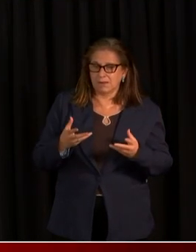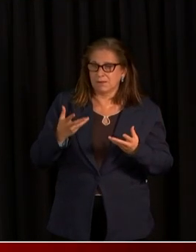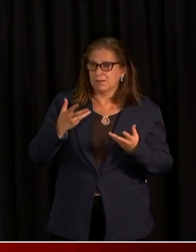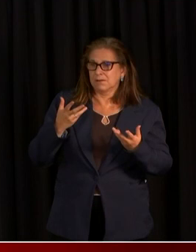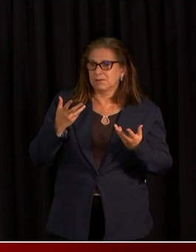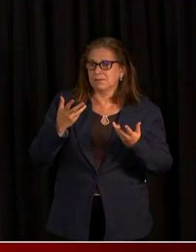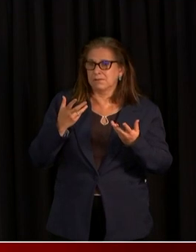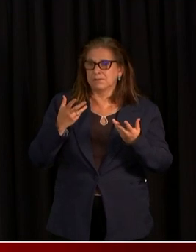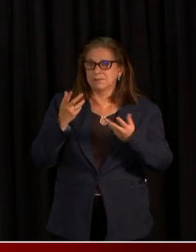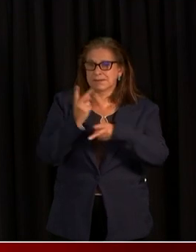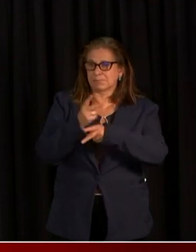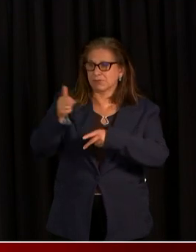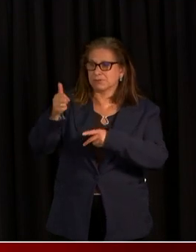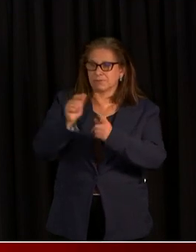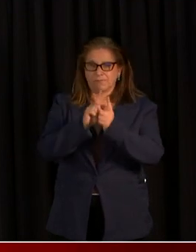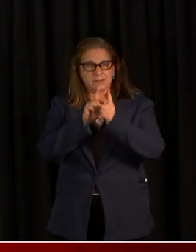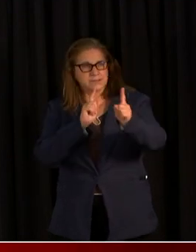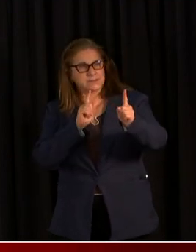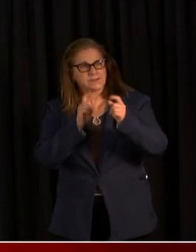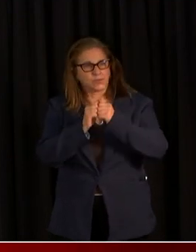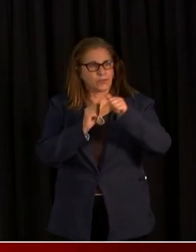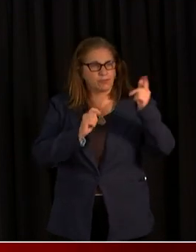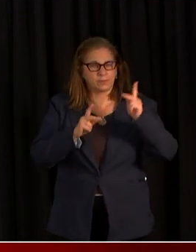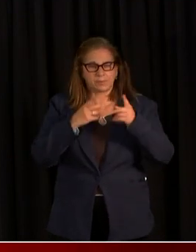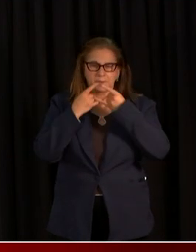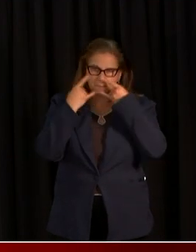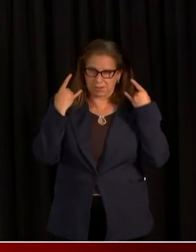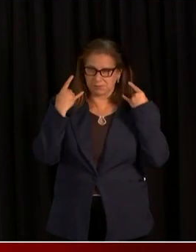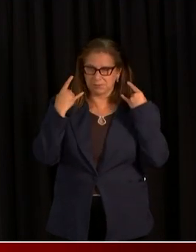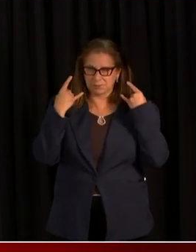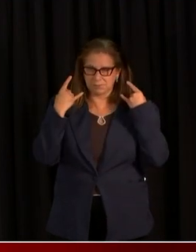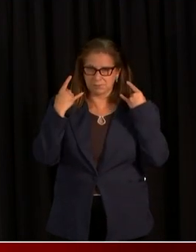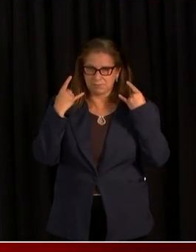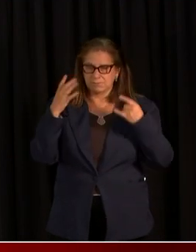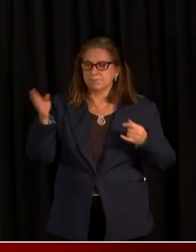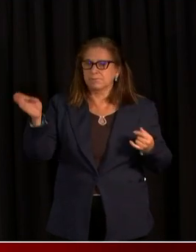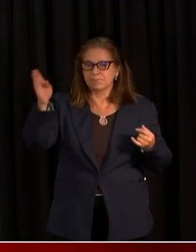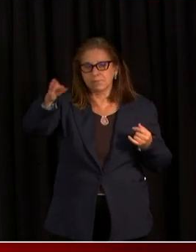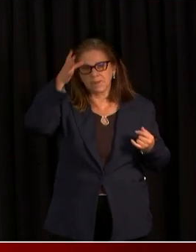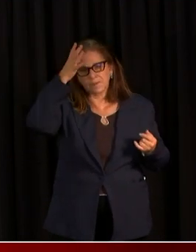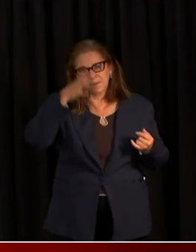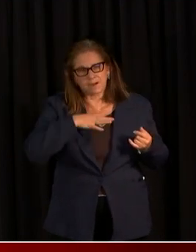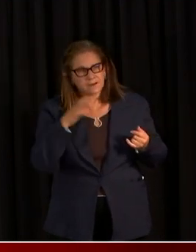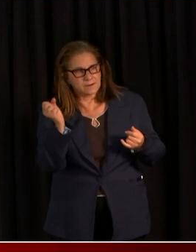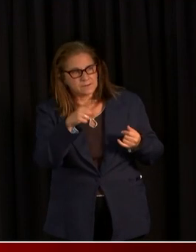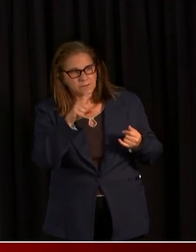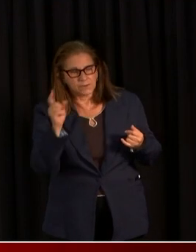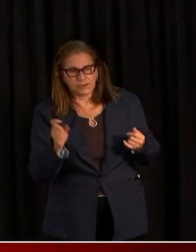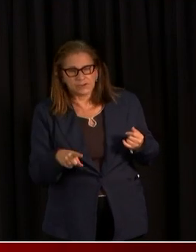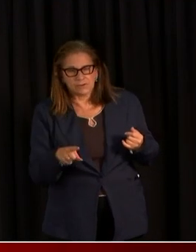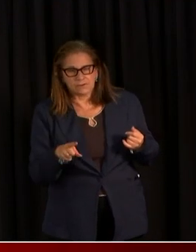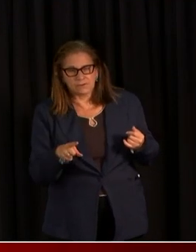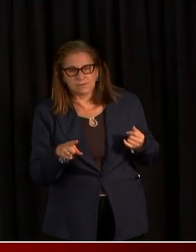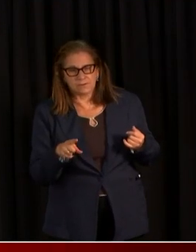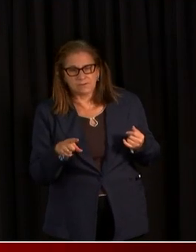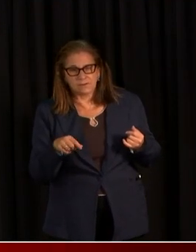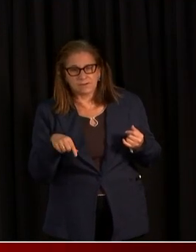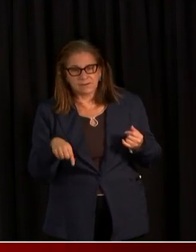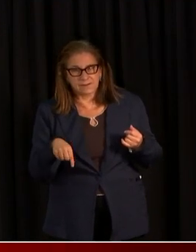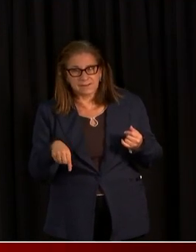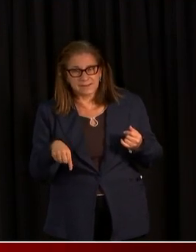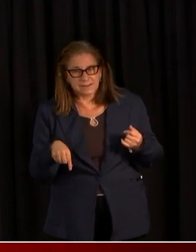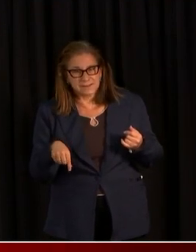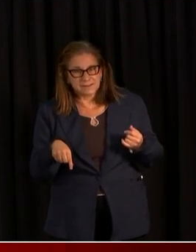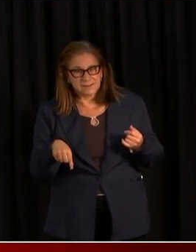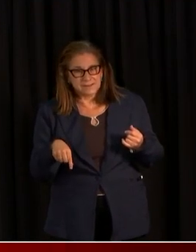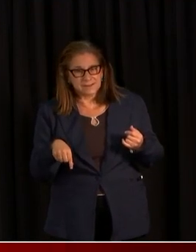distance. Yes. This is a new level, right? This is the first. Been at this level of,